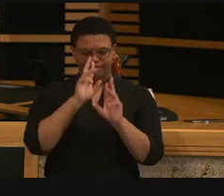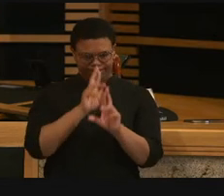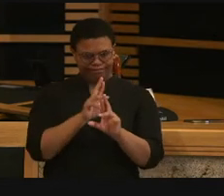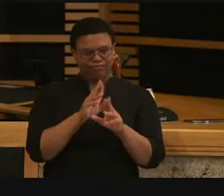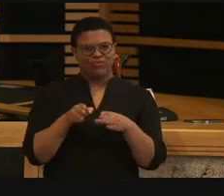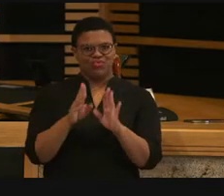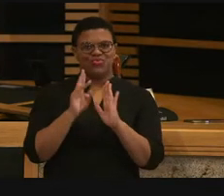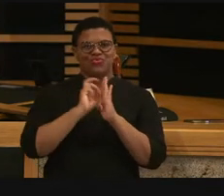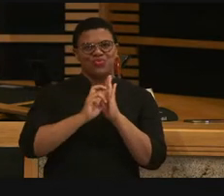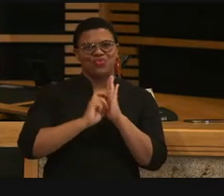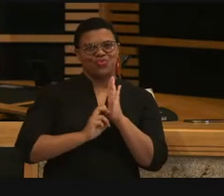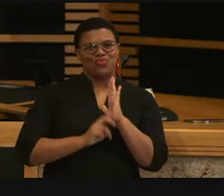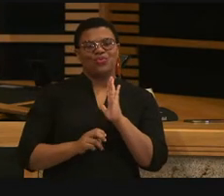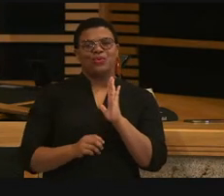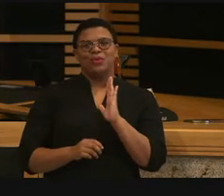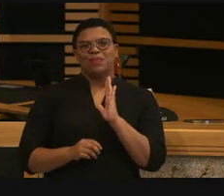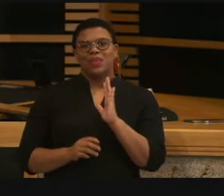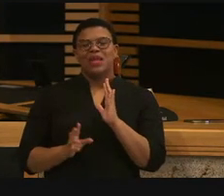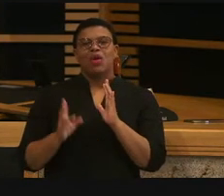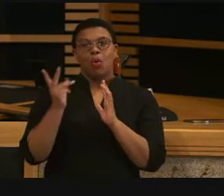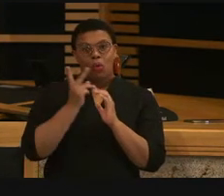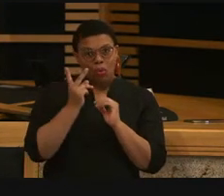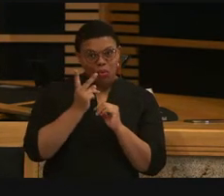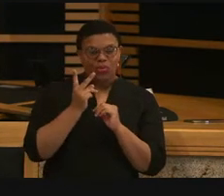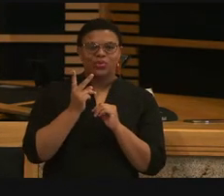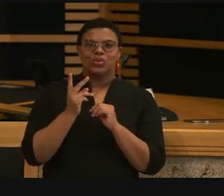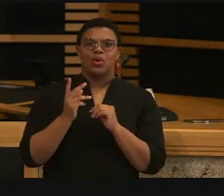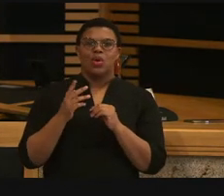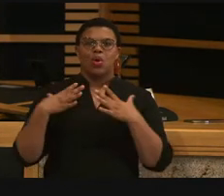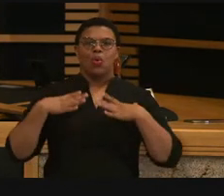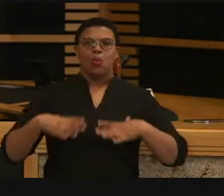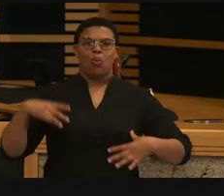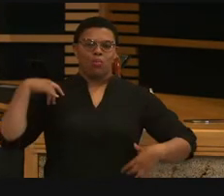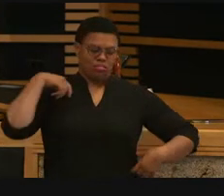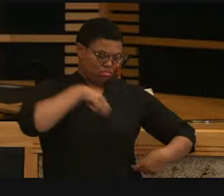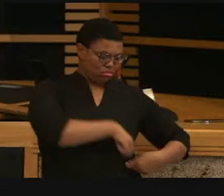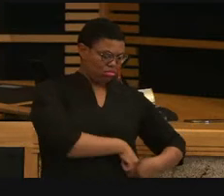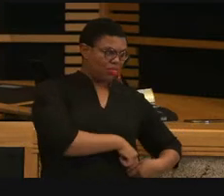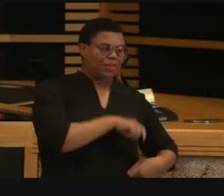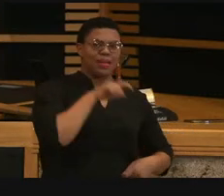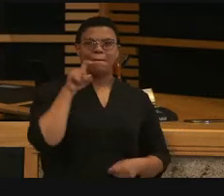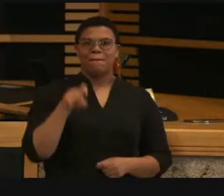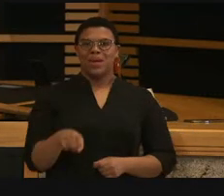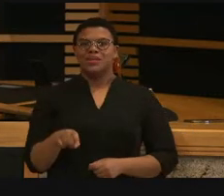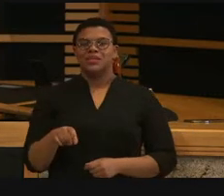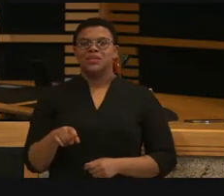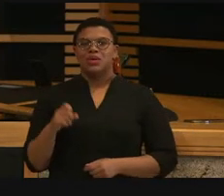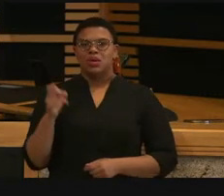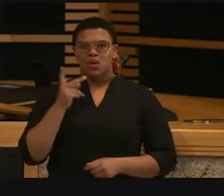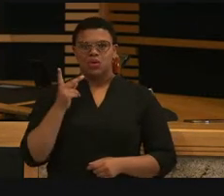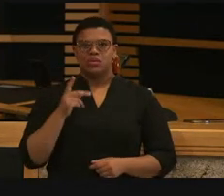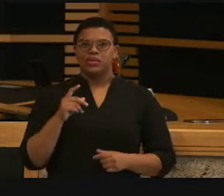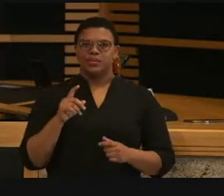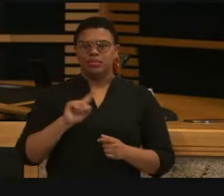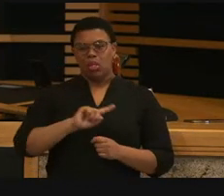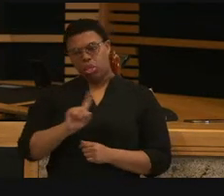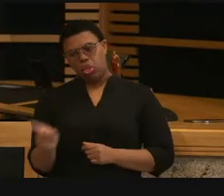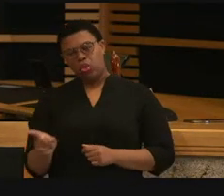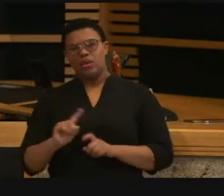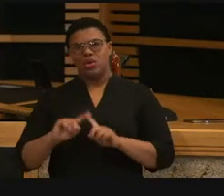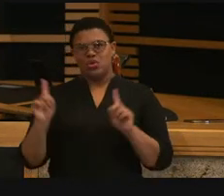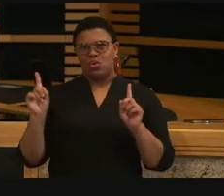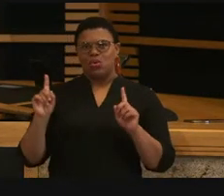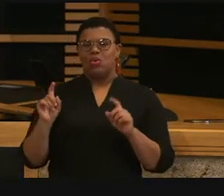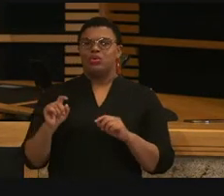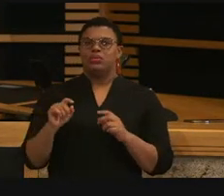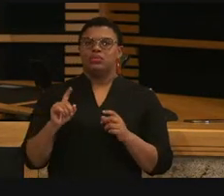rules and regulation, including wearing of seat belts, the observance of speed limit, and avoidance of drinking and